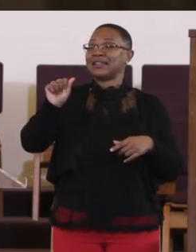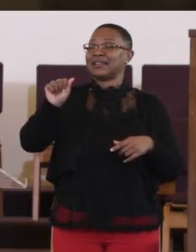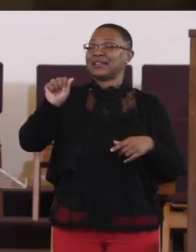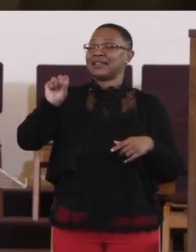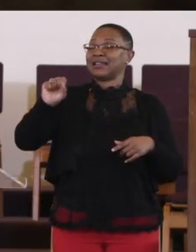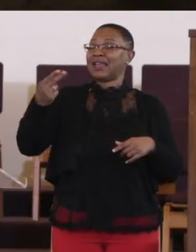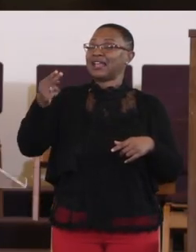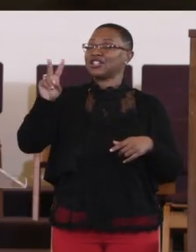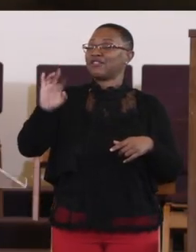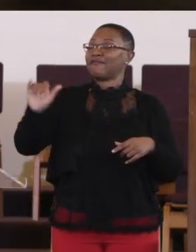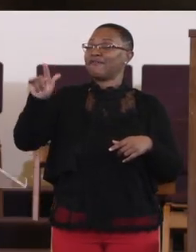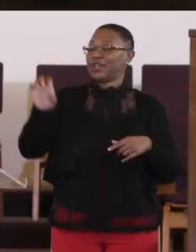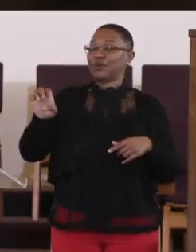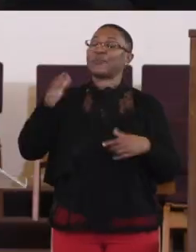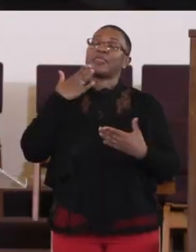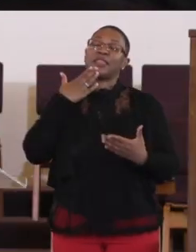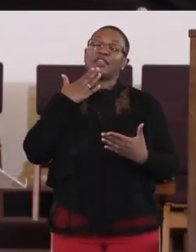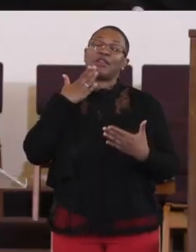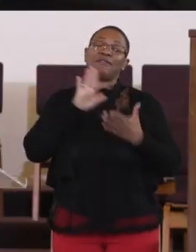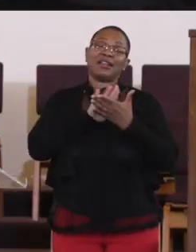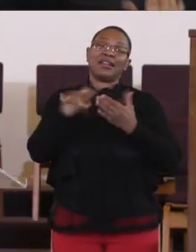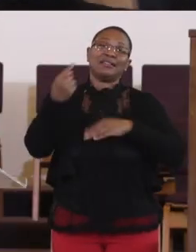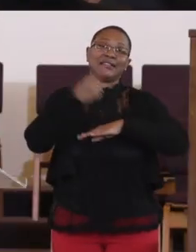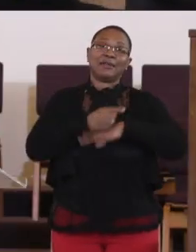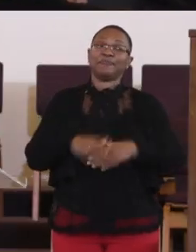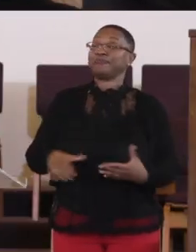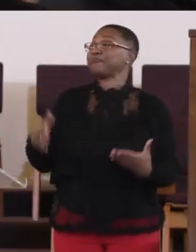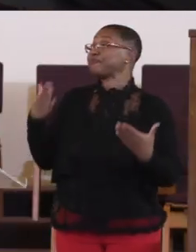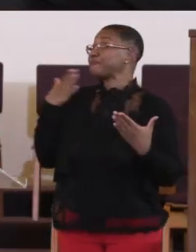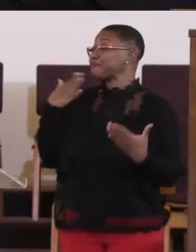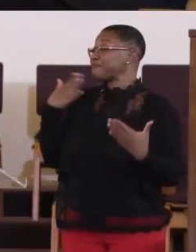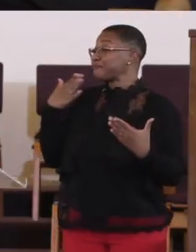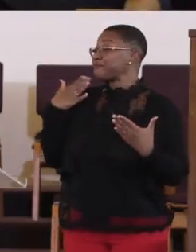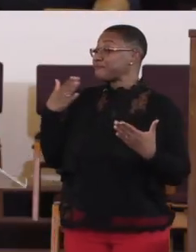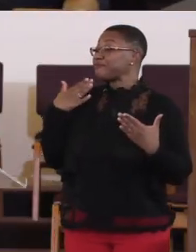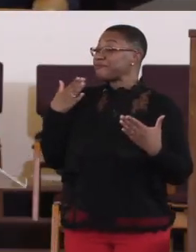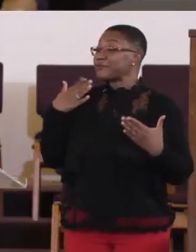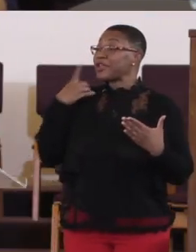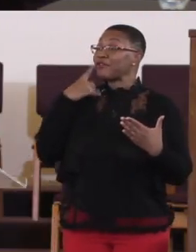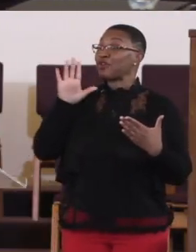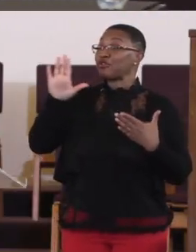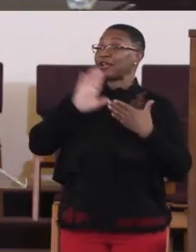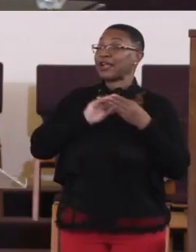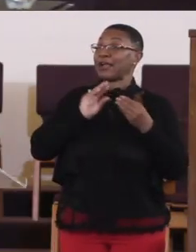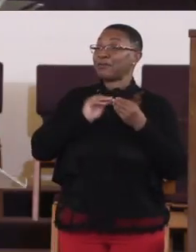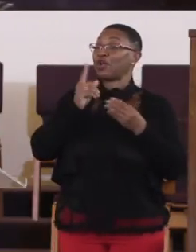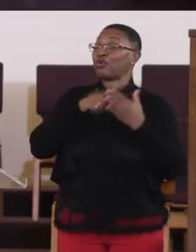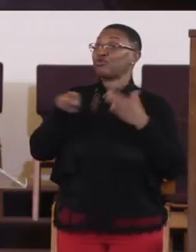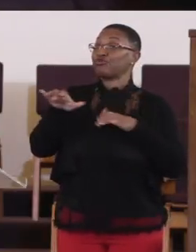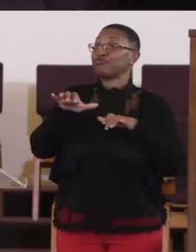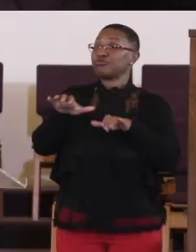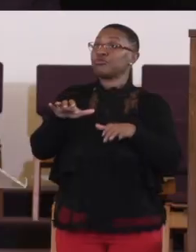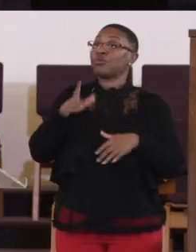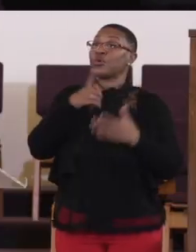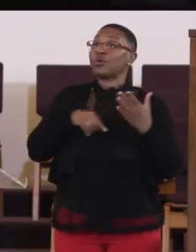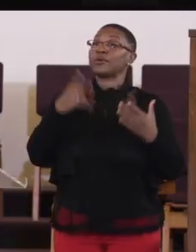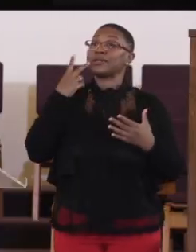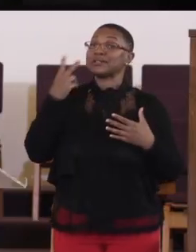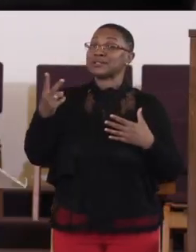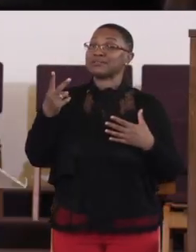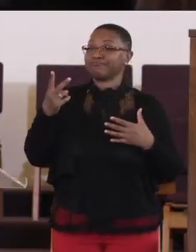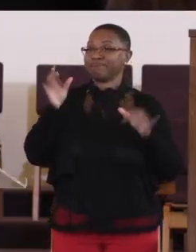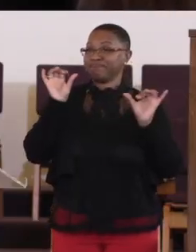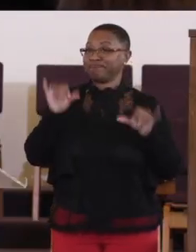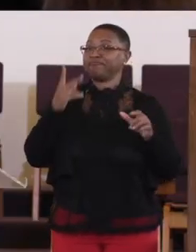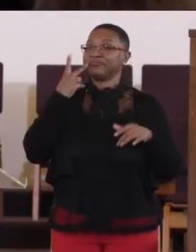day. So thank you for what you're doing. And what we're seeing here is what we're seeing all